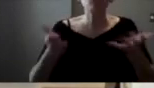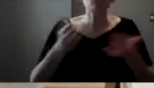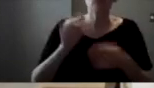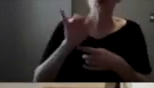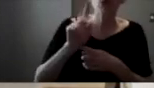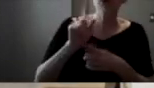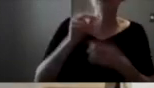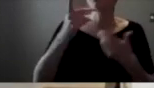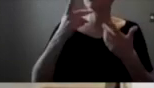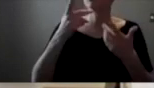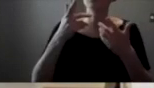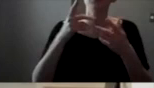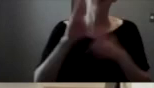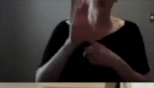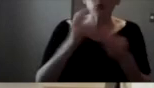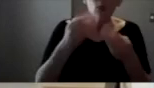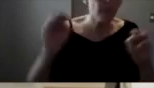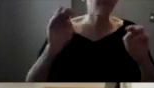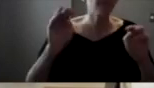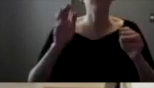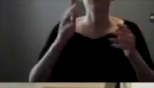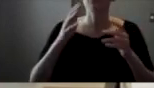Next.